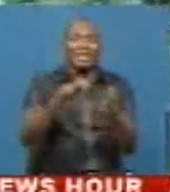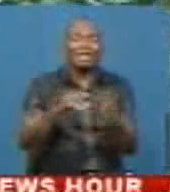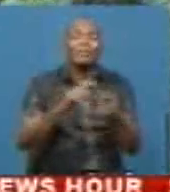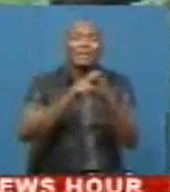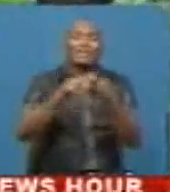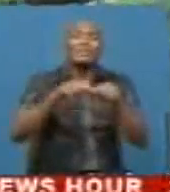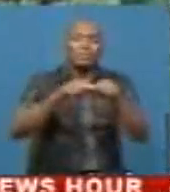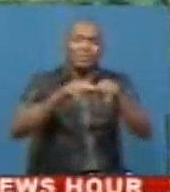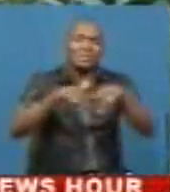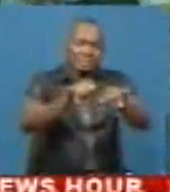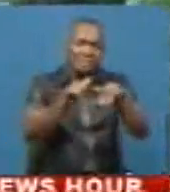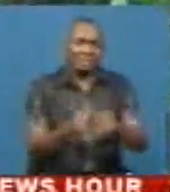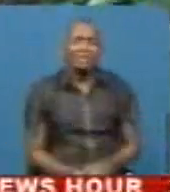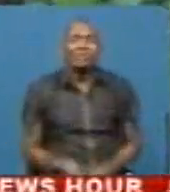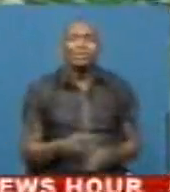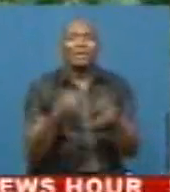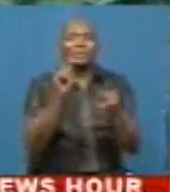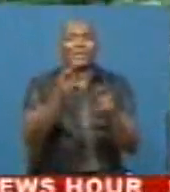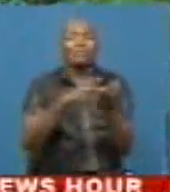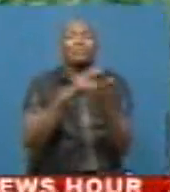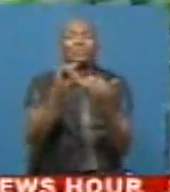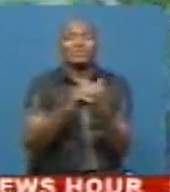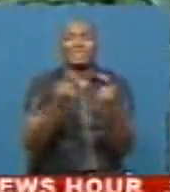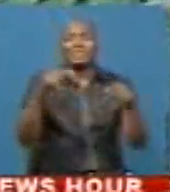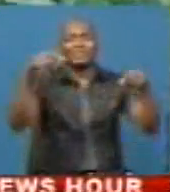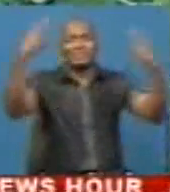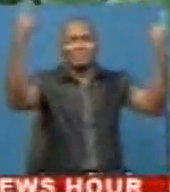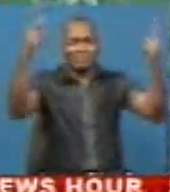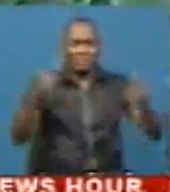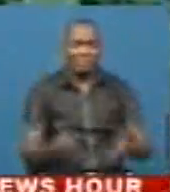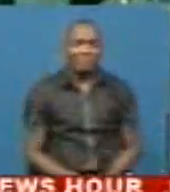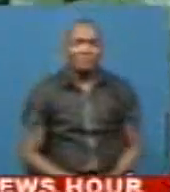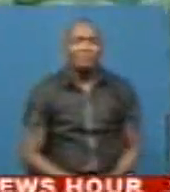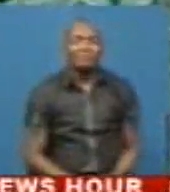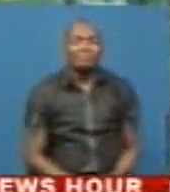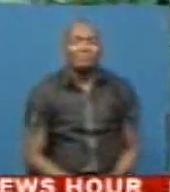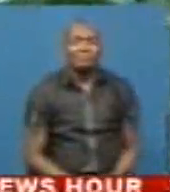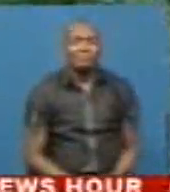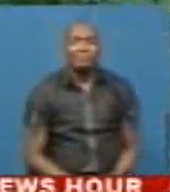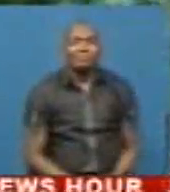Kofi Annan towards the realization of AGRA's set targets.